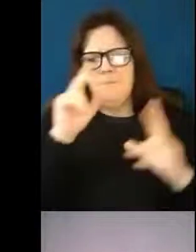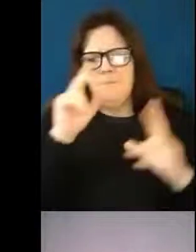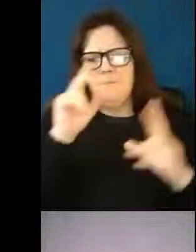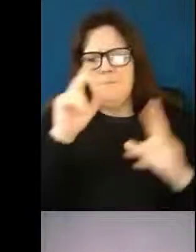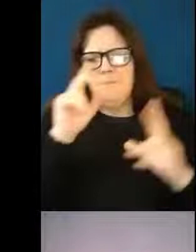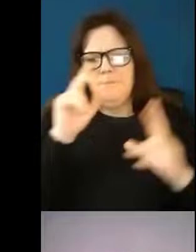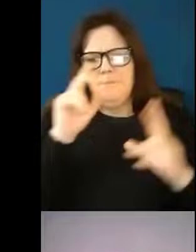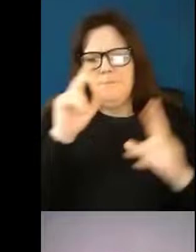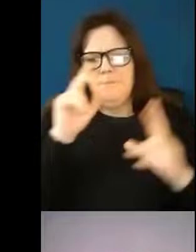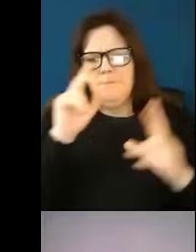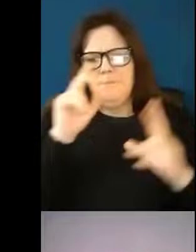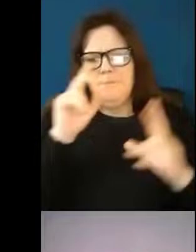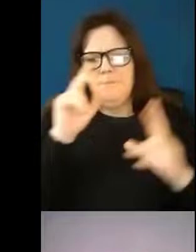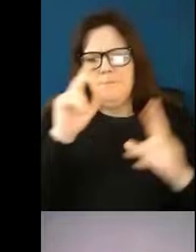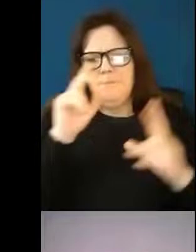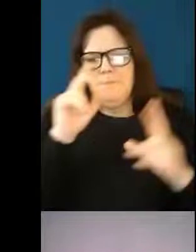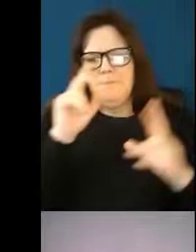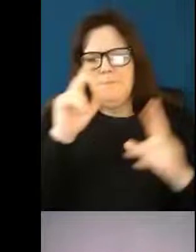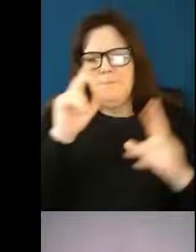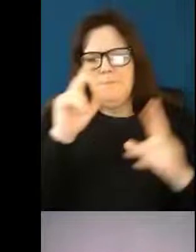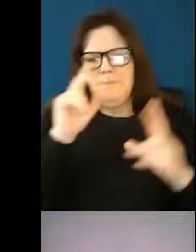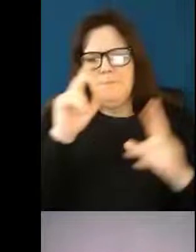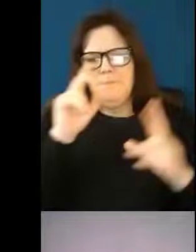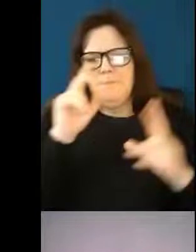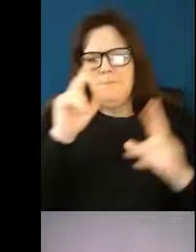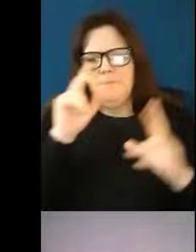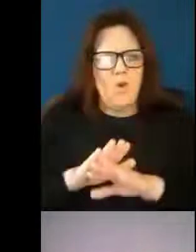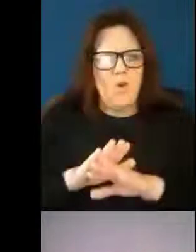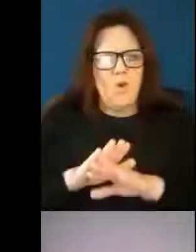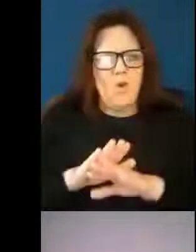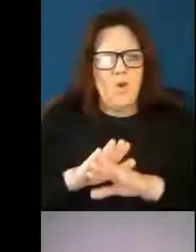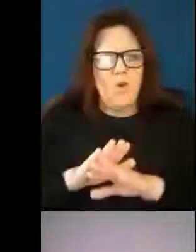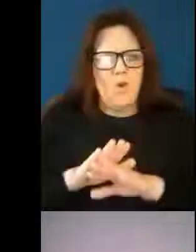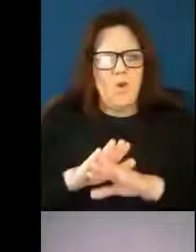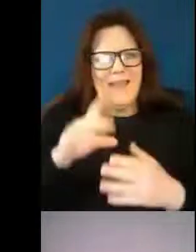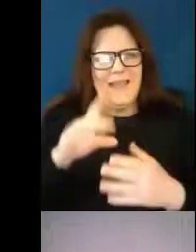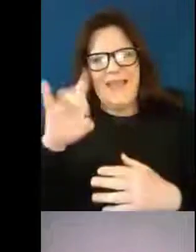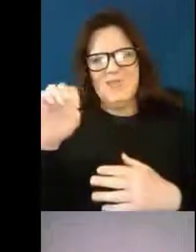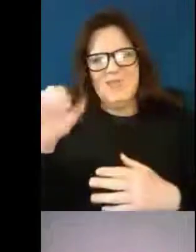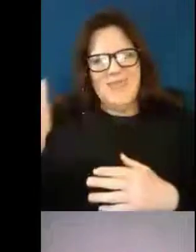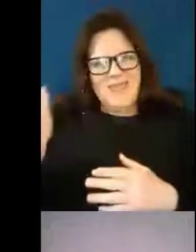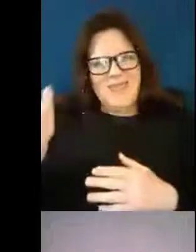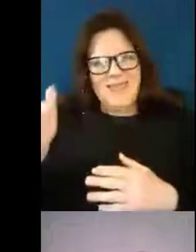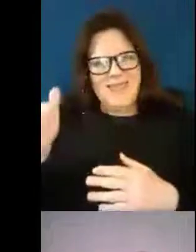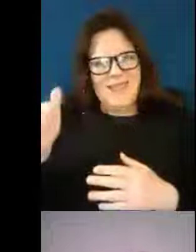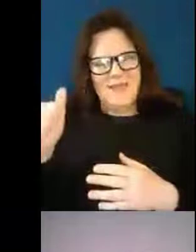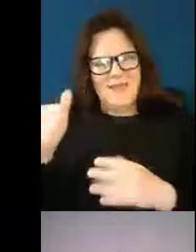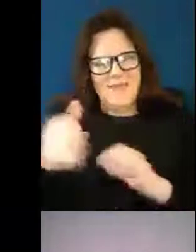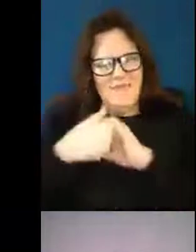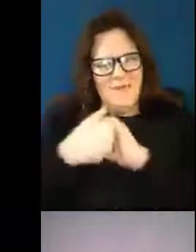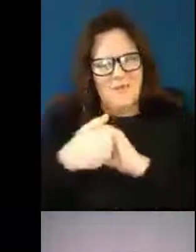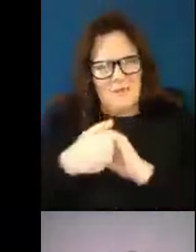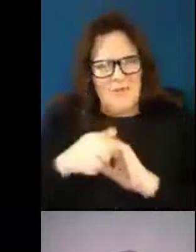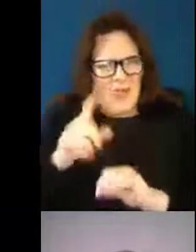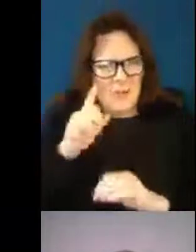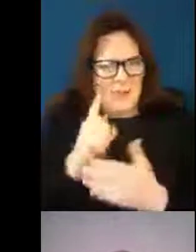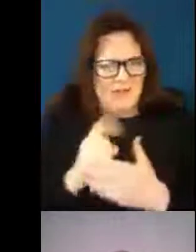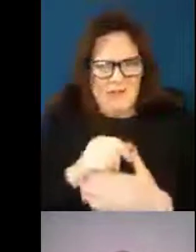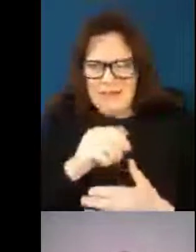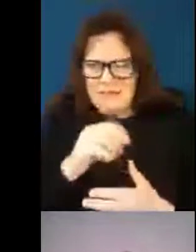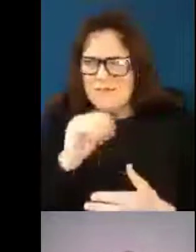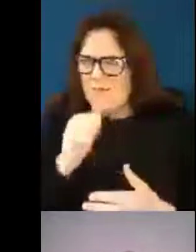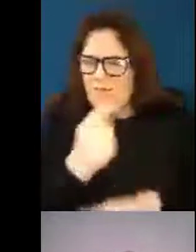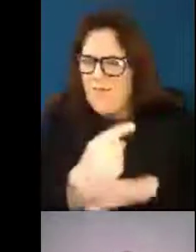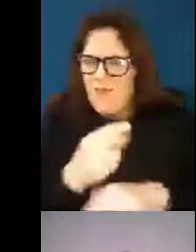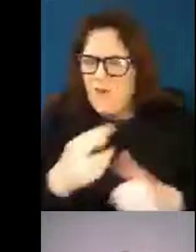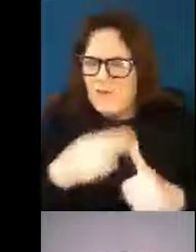United Kingdom framework for HEA fellowships. And I believe, if it's not already in place in Ireland, that there